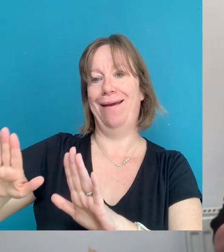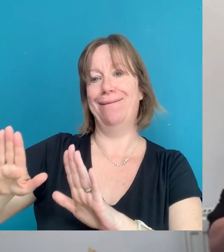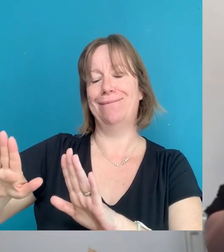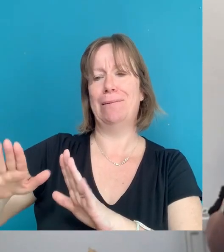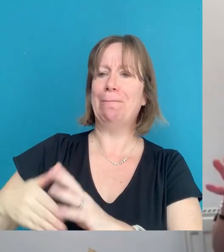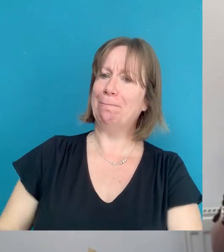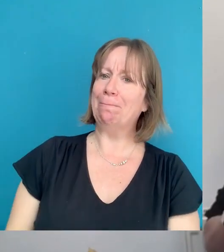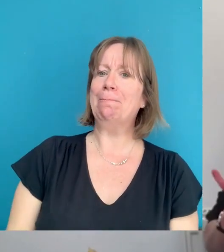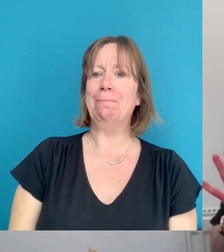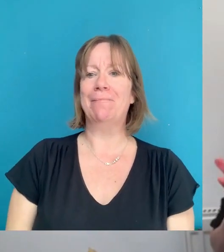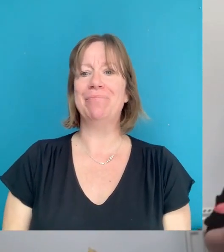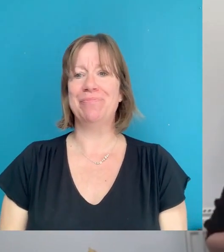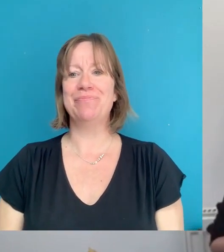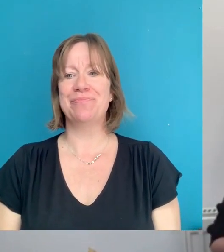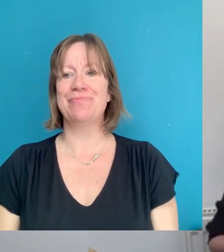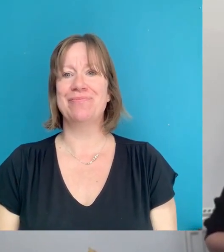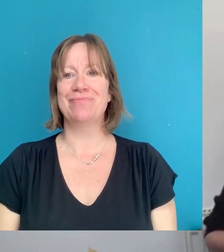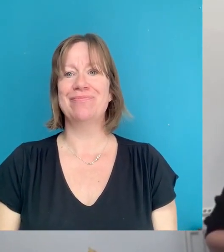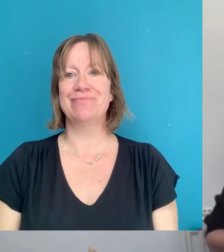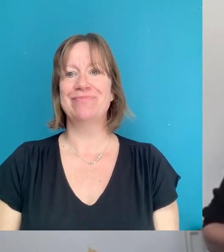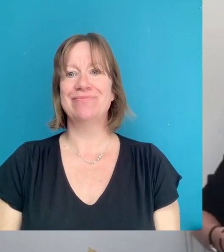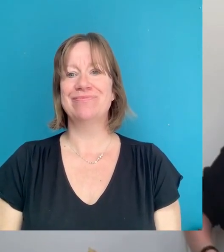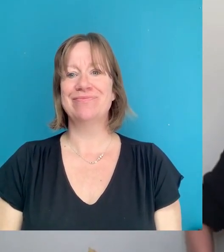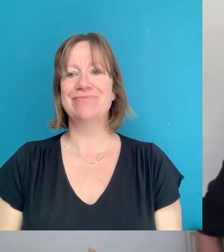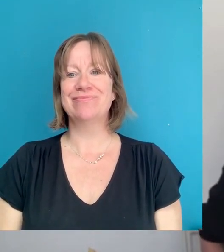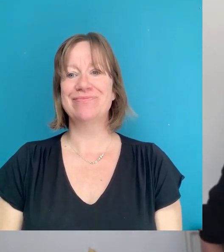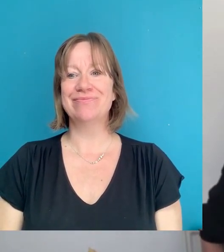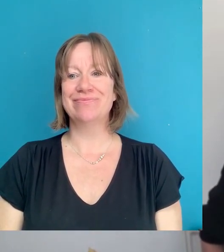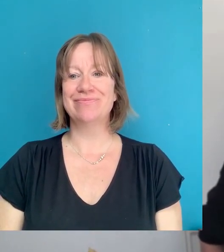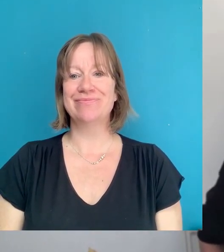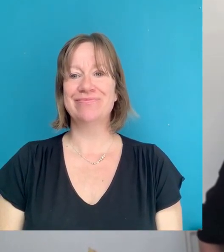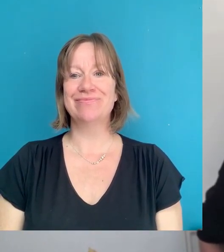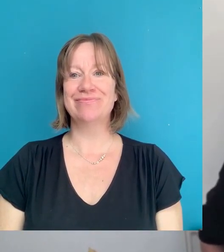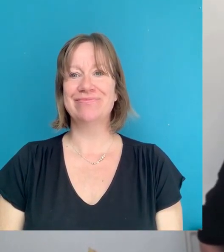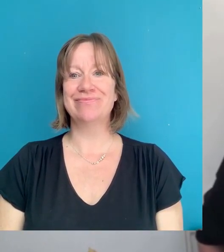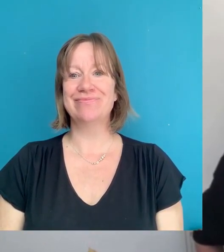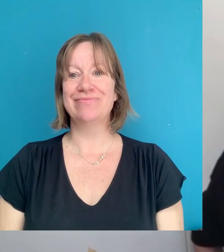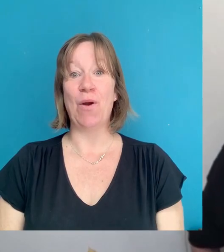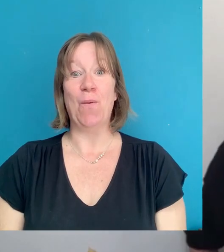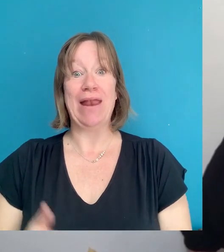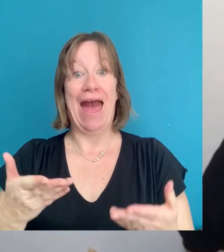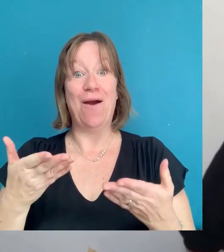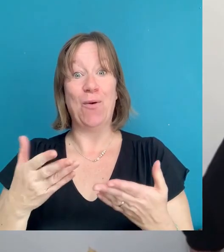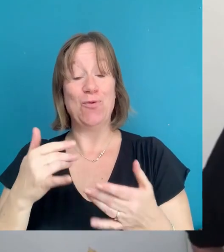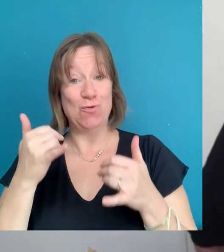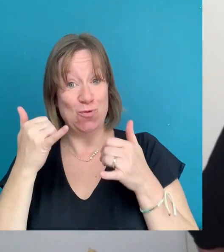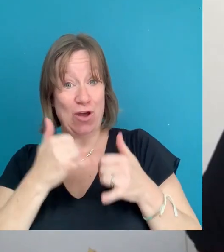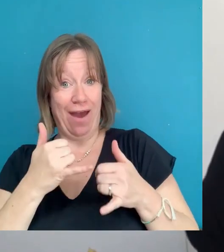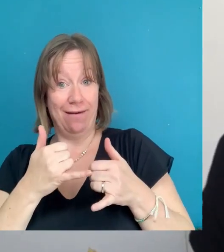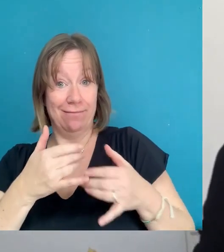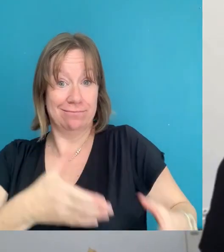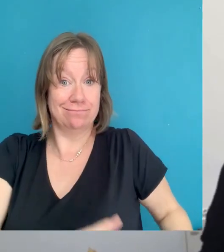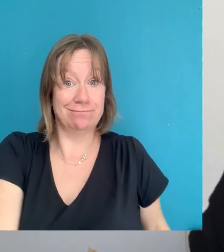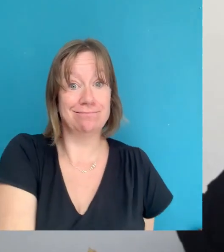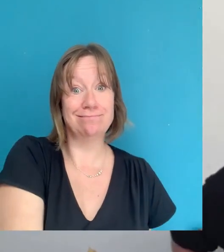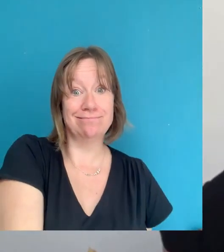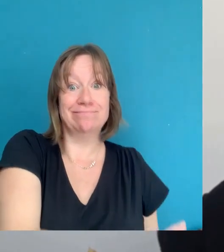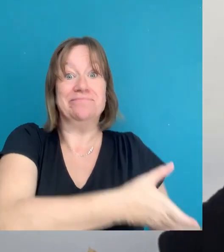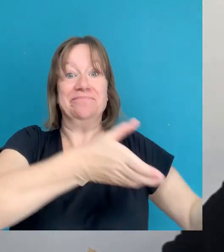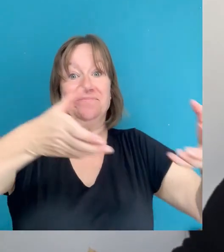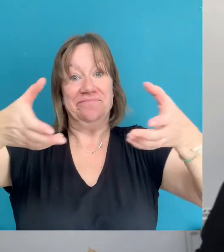Whilst that's, shall we see how my hand print has done? That's that